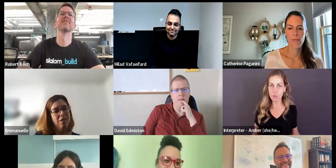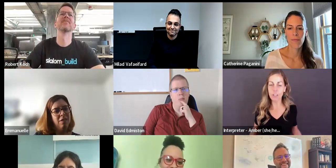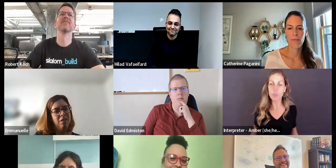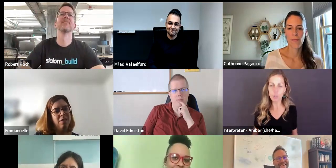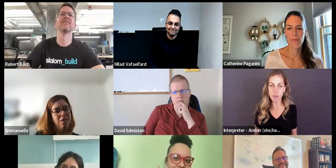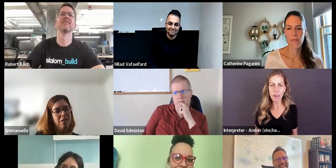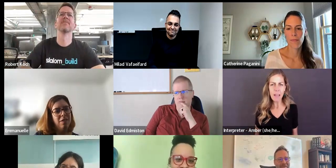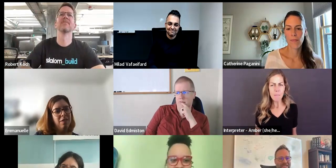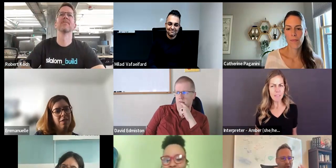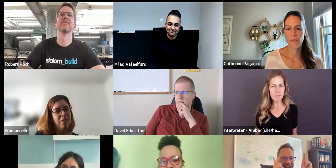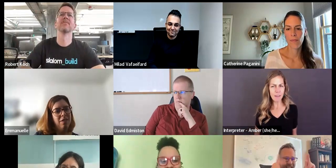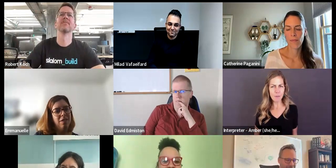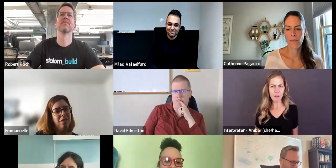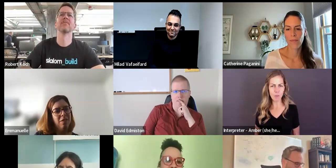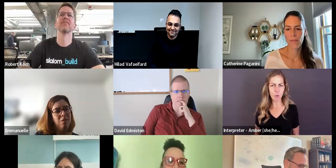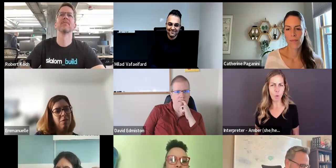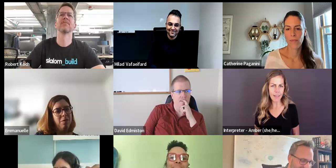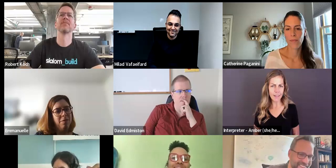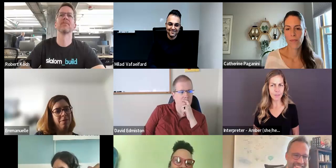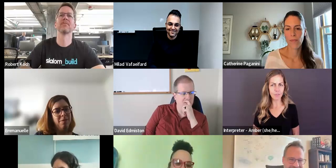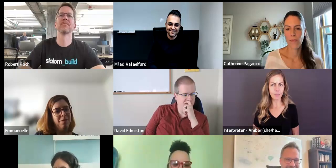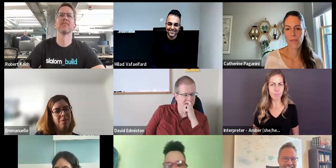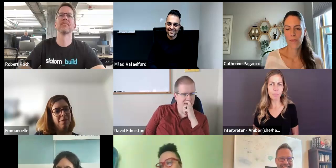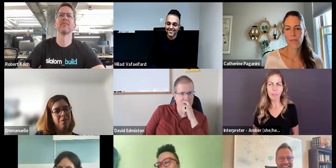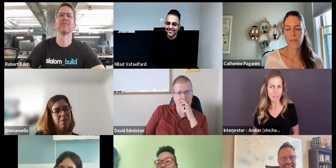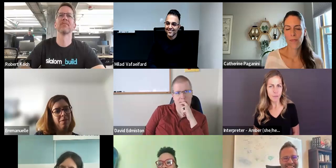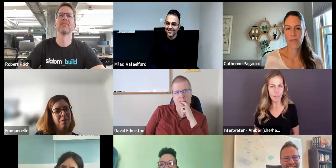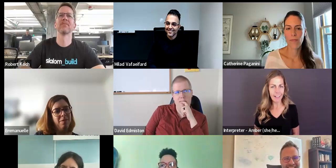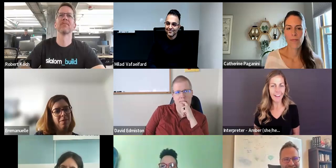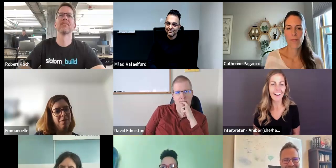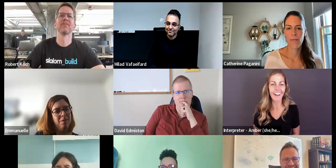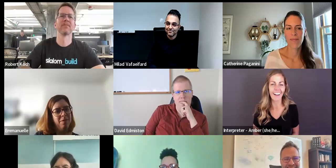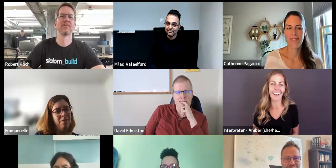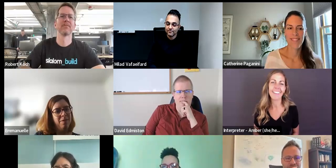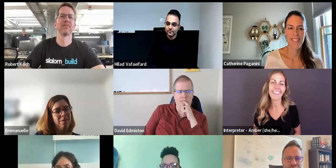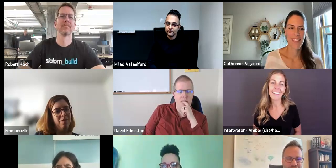to contribute, but then when everybody was quiet, it was perplexing for me.